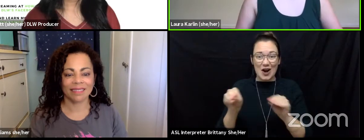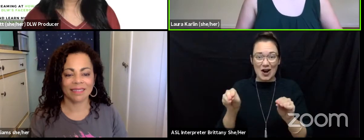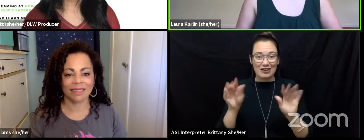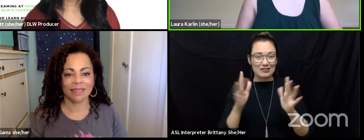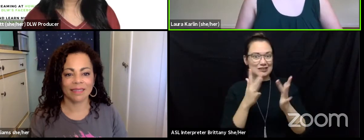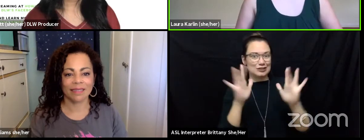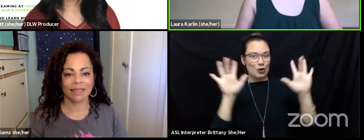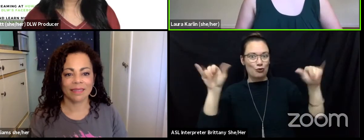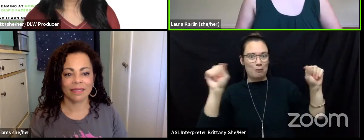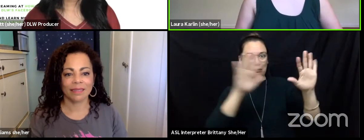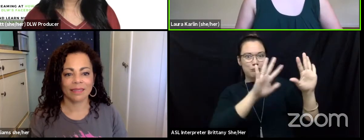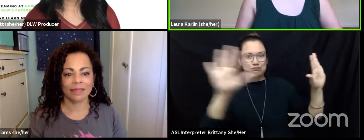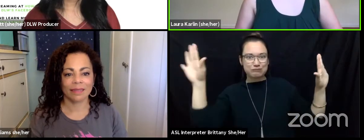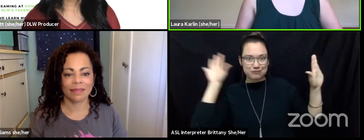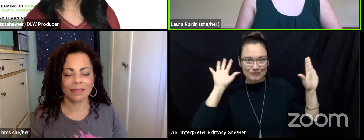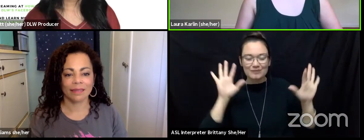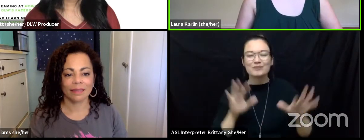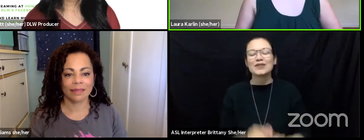and